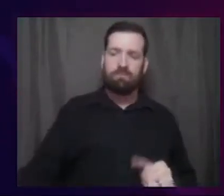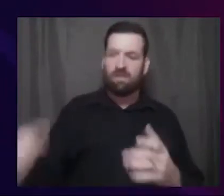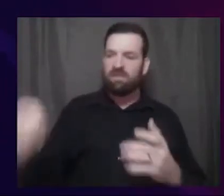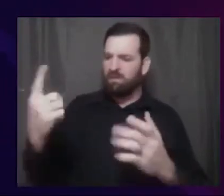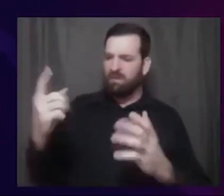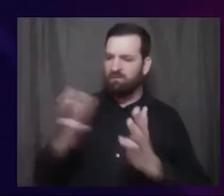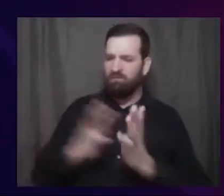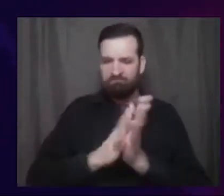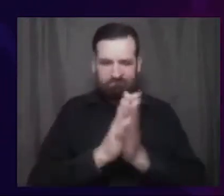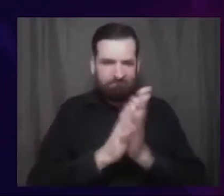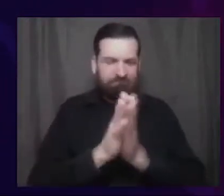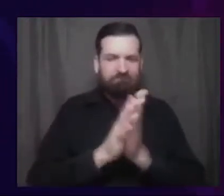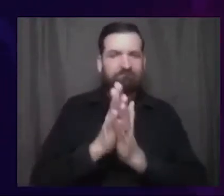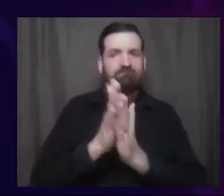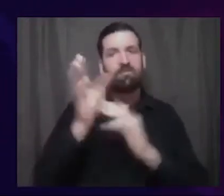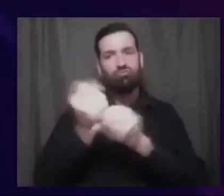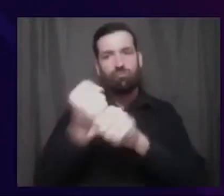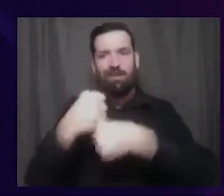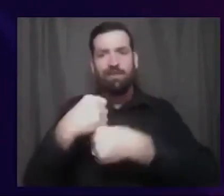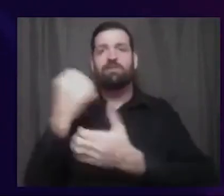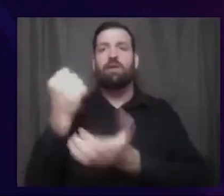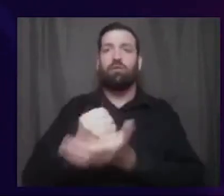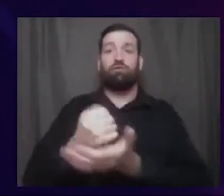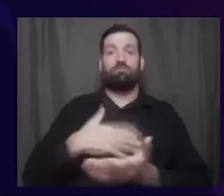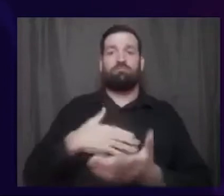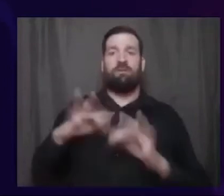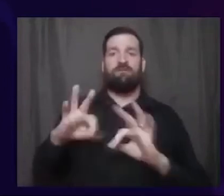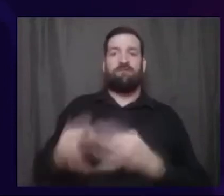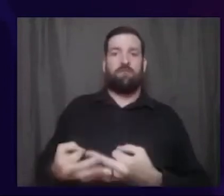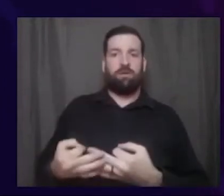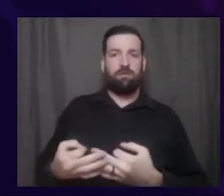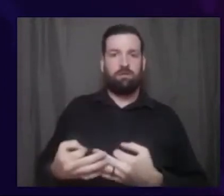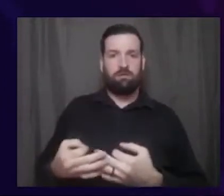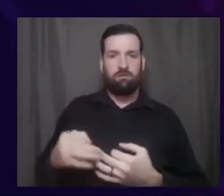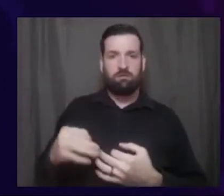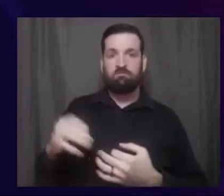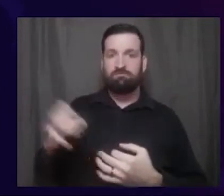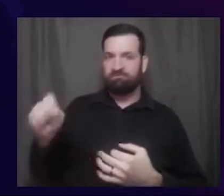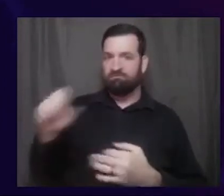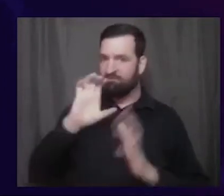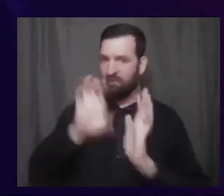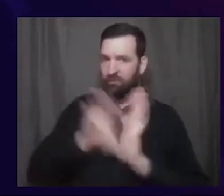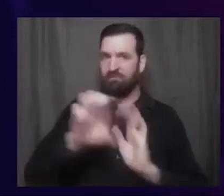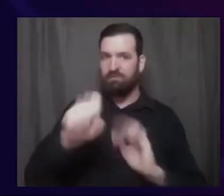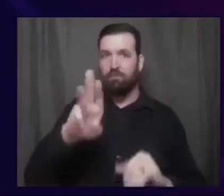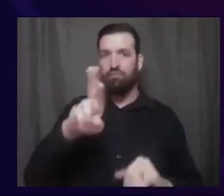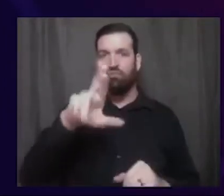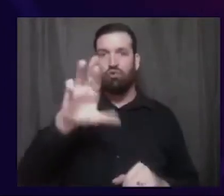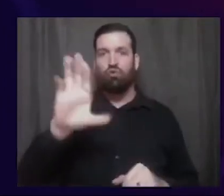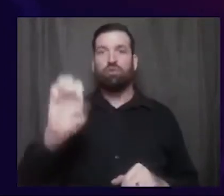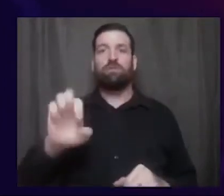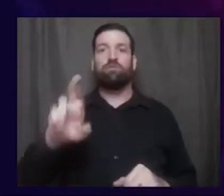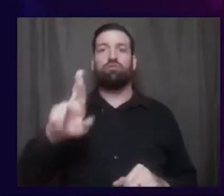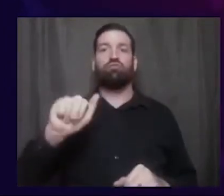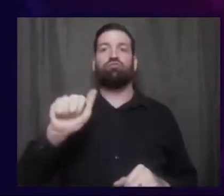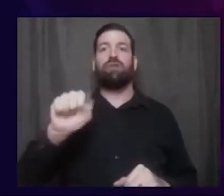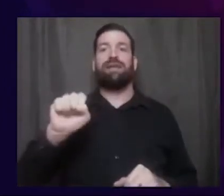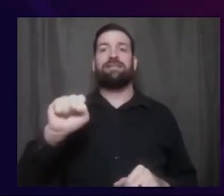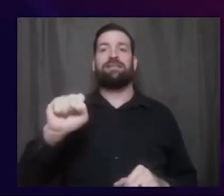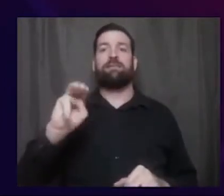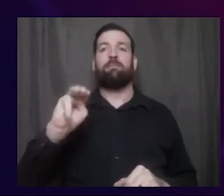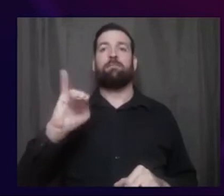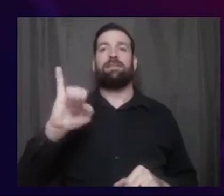create a scholarship, my family and I. And who's that in the picture? Yeah, that's Bruce Rasmussen. But that was a big benefit. That's actually coming up here in a couple